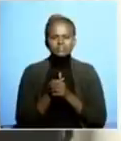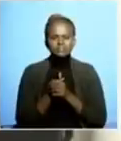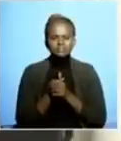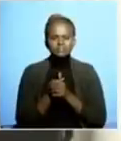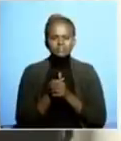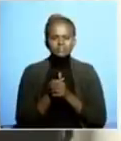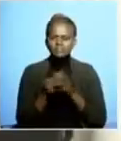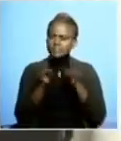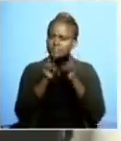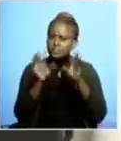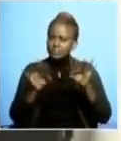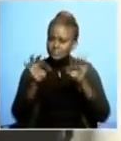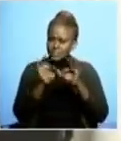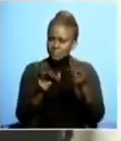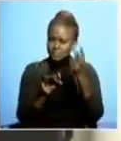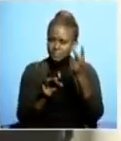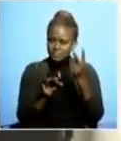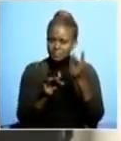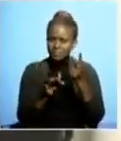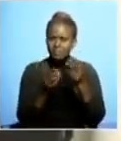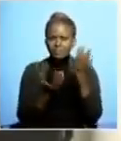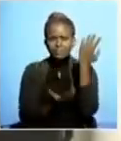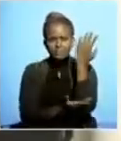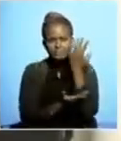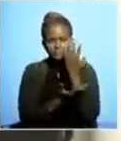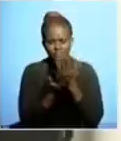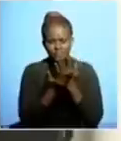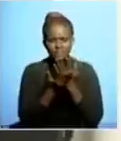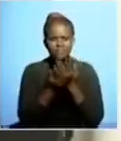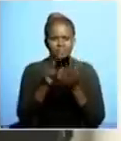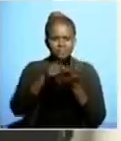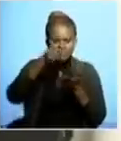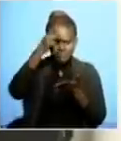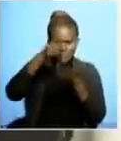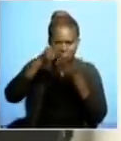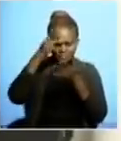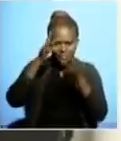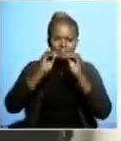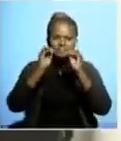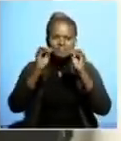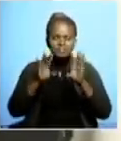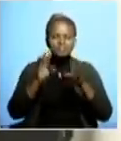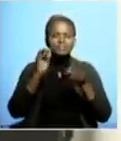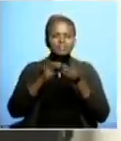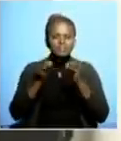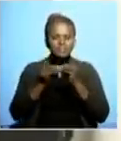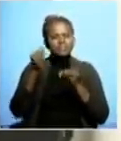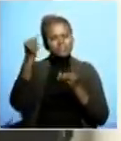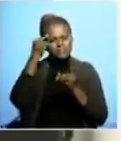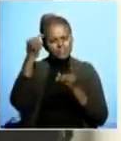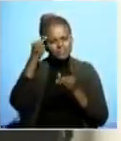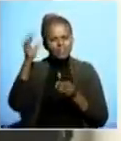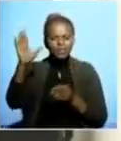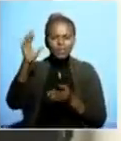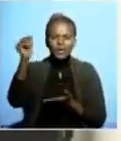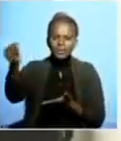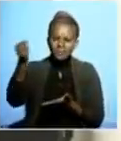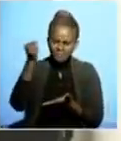Two critical elements. To improve the pupil-teacher ratio, this government is employing 30,000